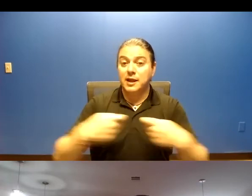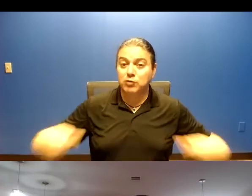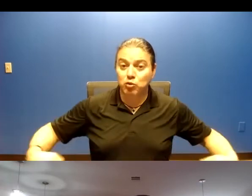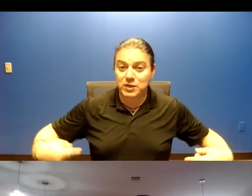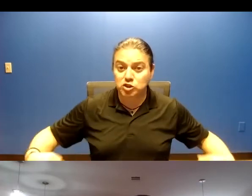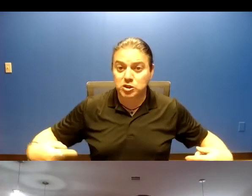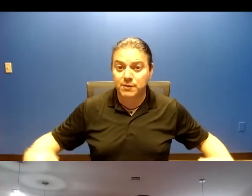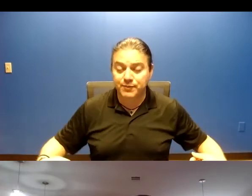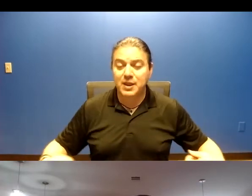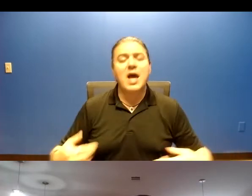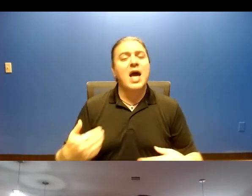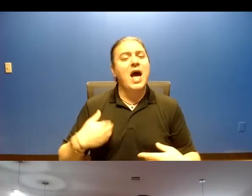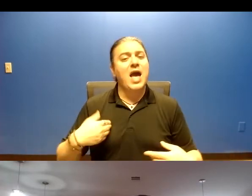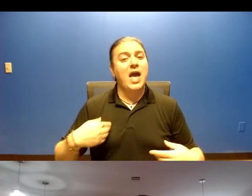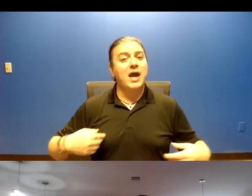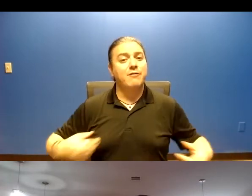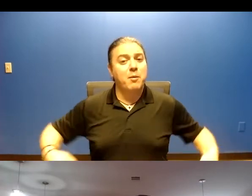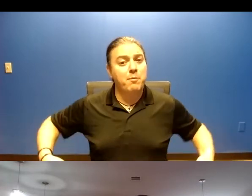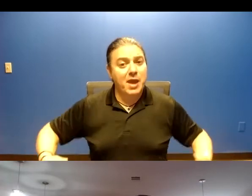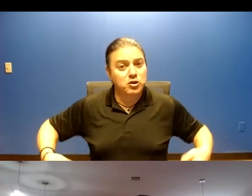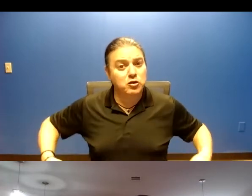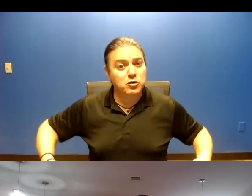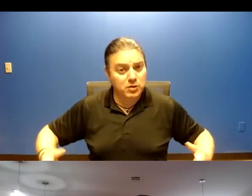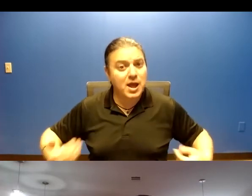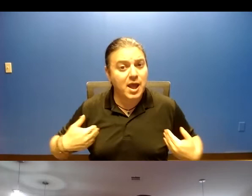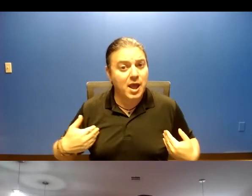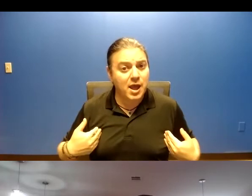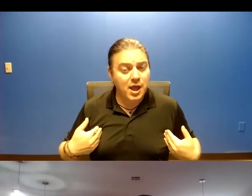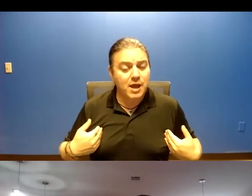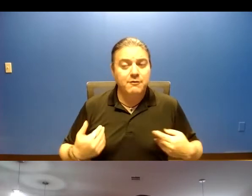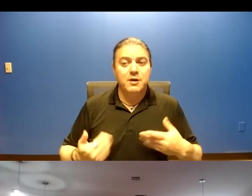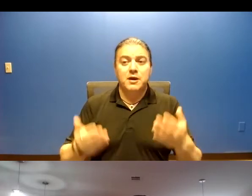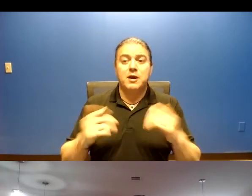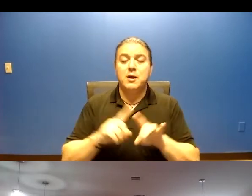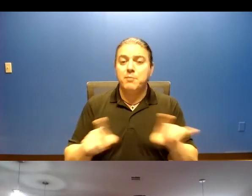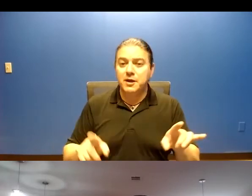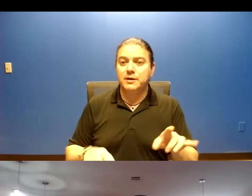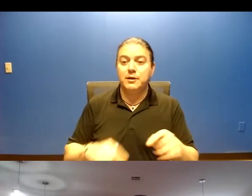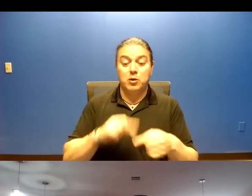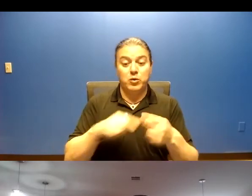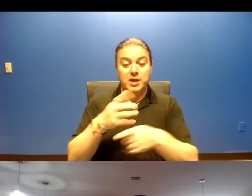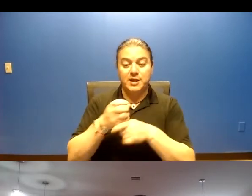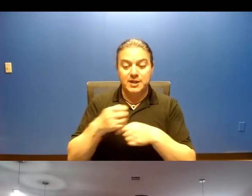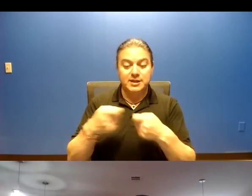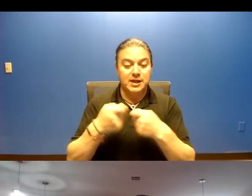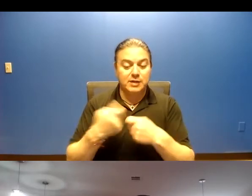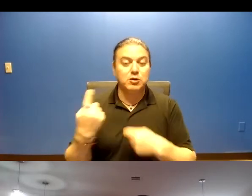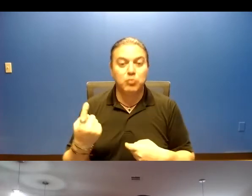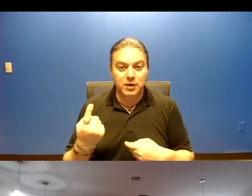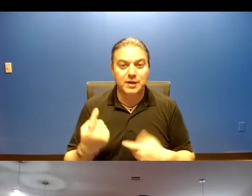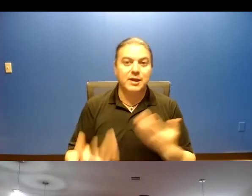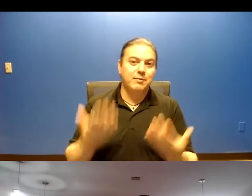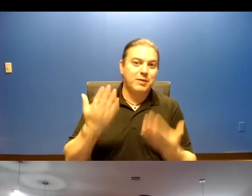I have a manual, but when I get the electric one, I'm gonna probably have to look into the doors and figure that out. So we might have to extend the doors